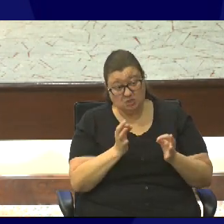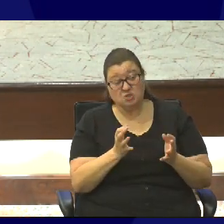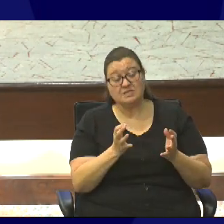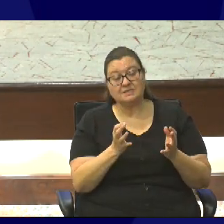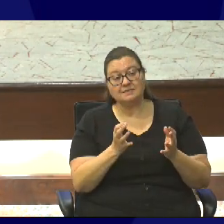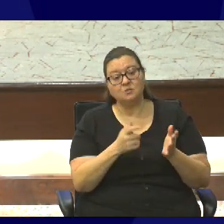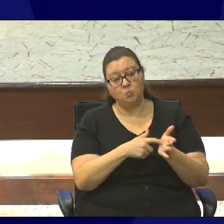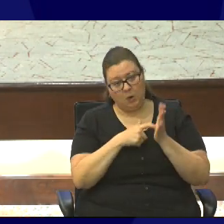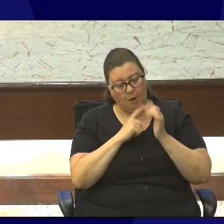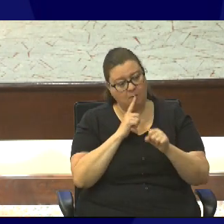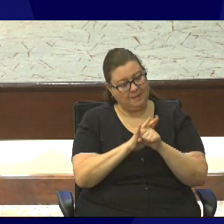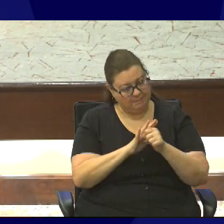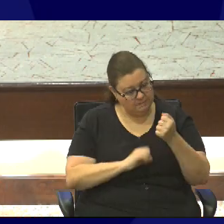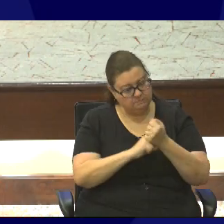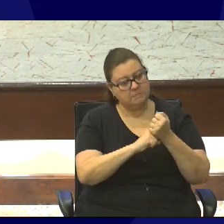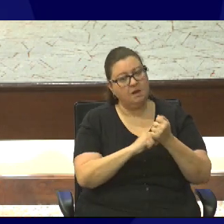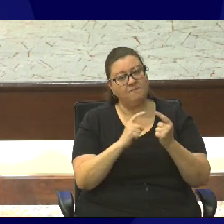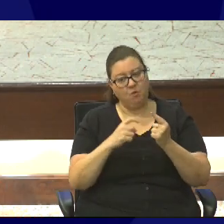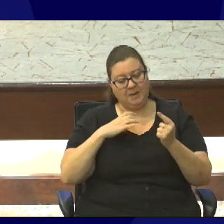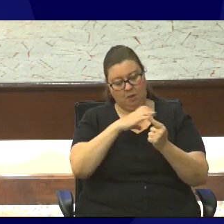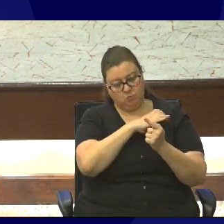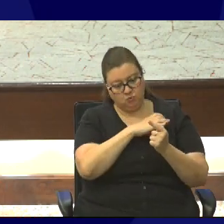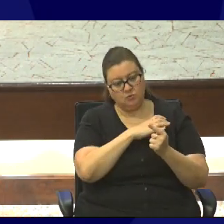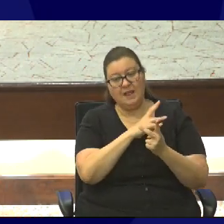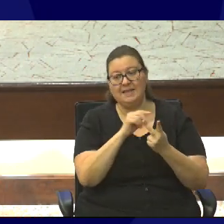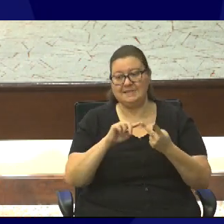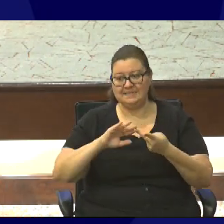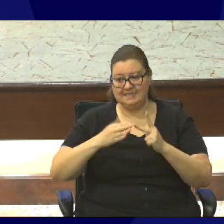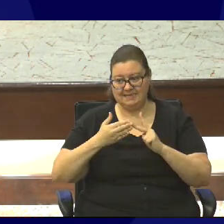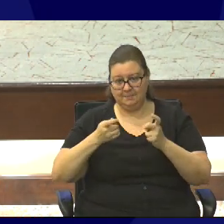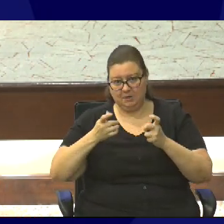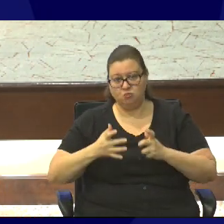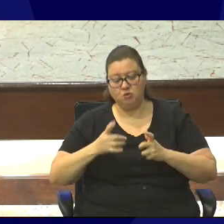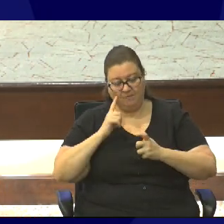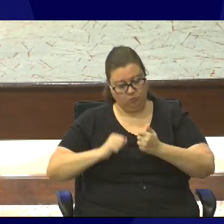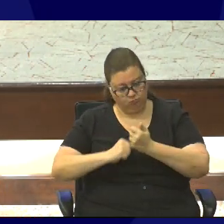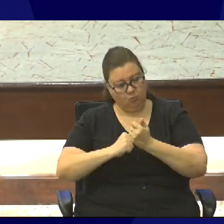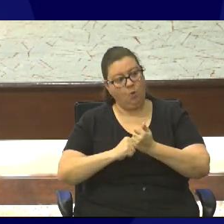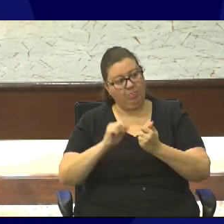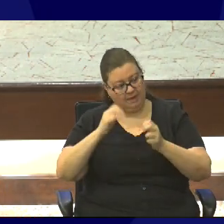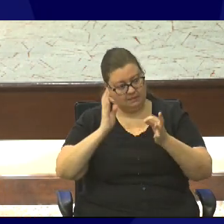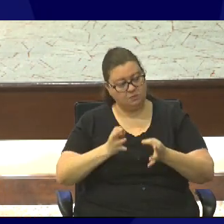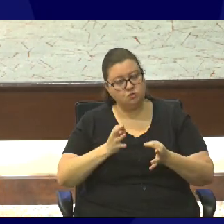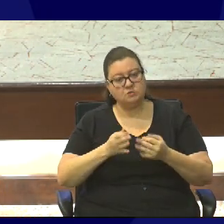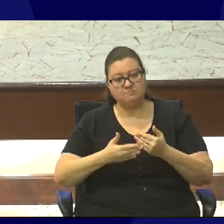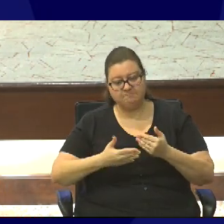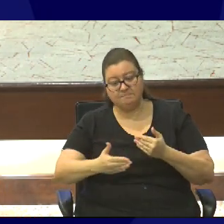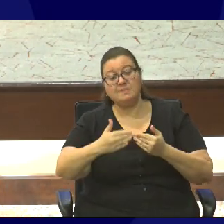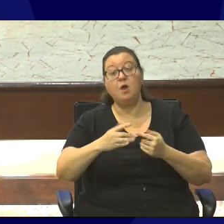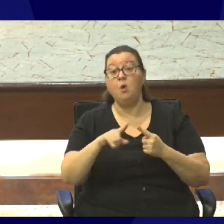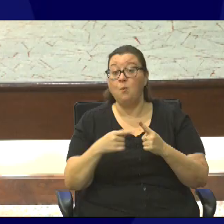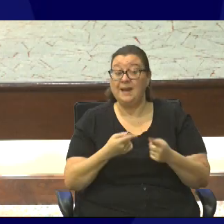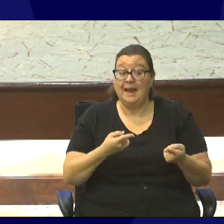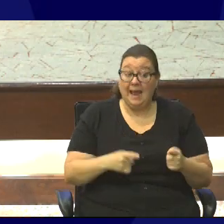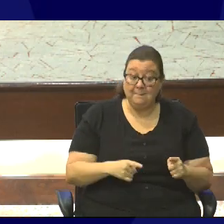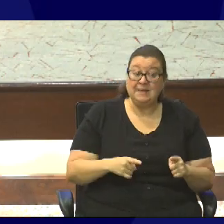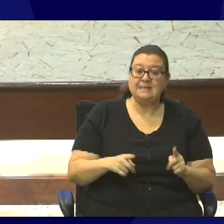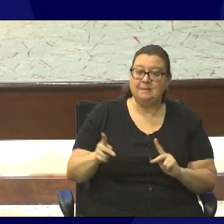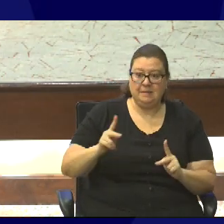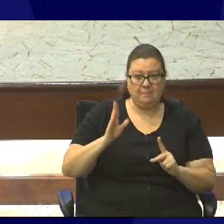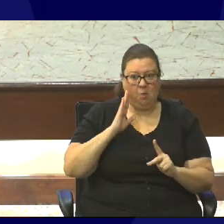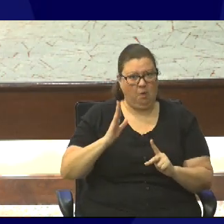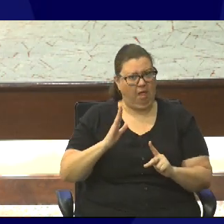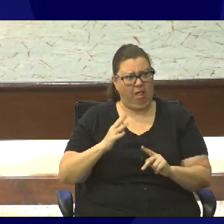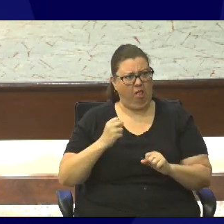a steadfast commitment, probably from the council and from city management, to stand by those decisions, because when that happens, you will likely receive